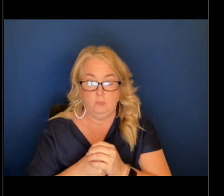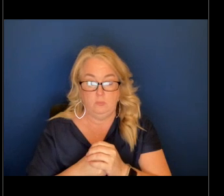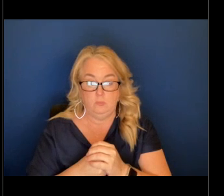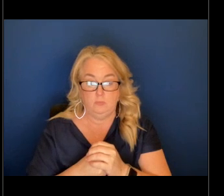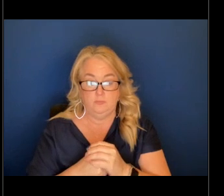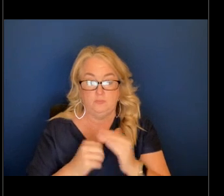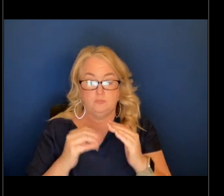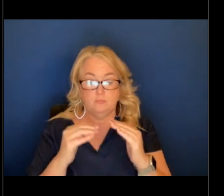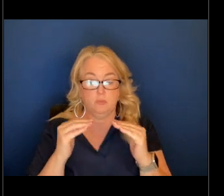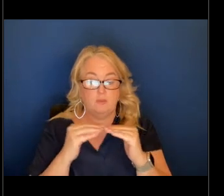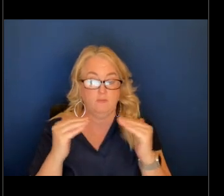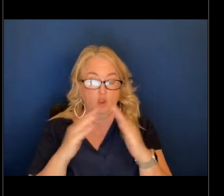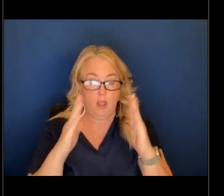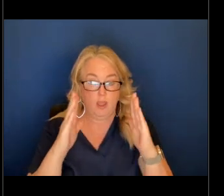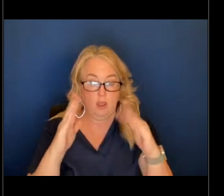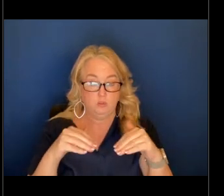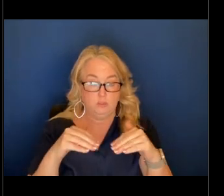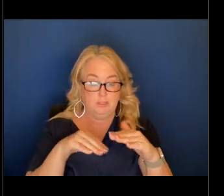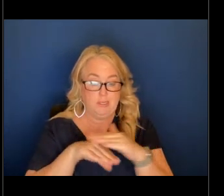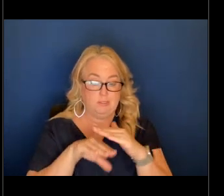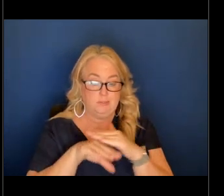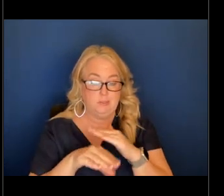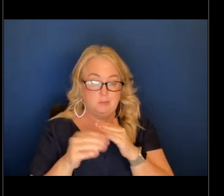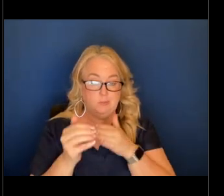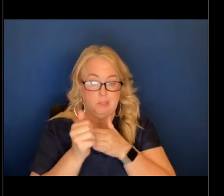Fair Housing Accessibility Guidelines,